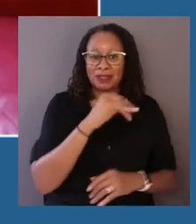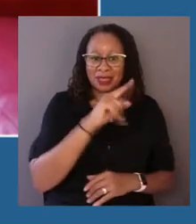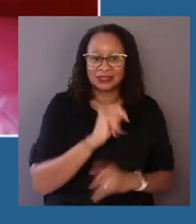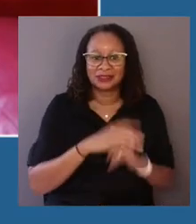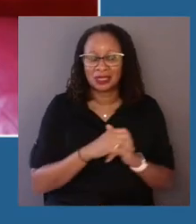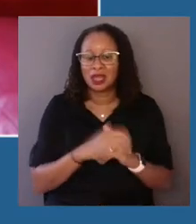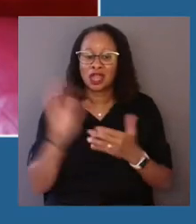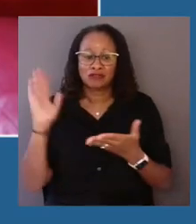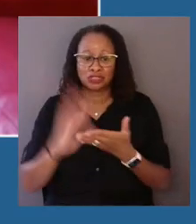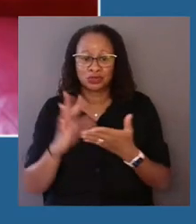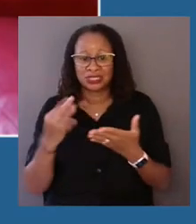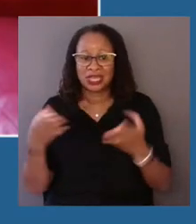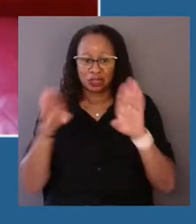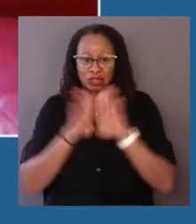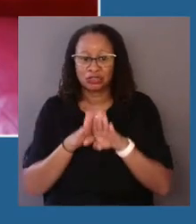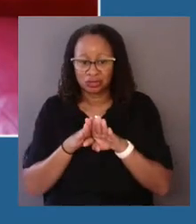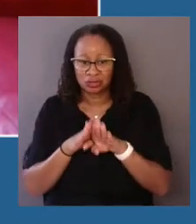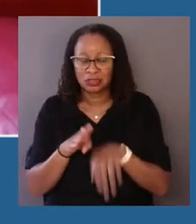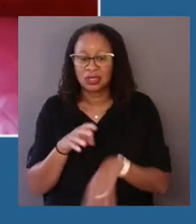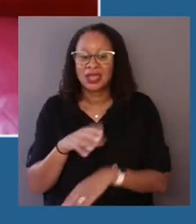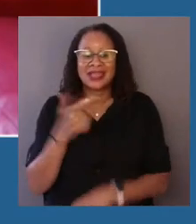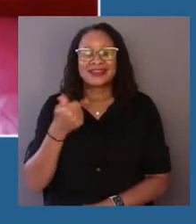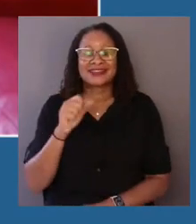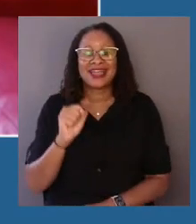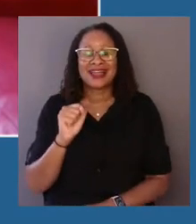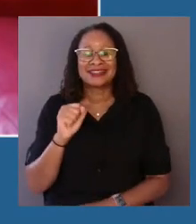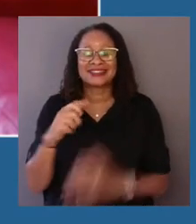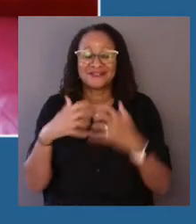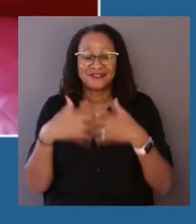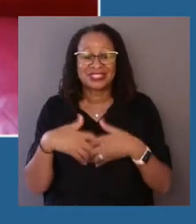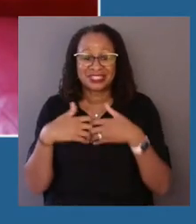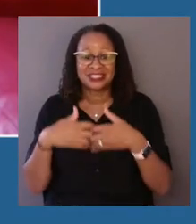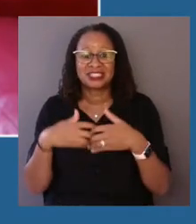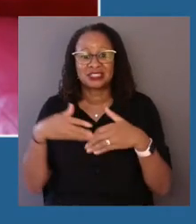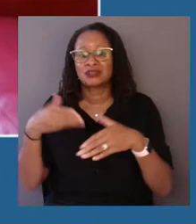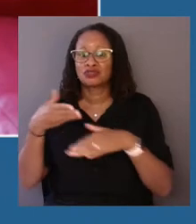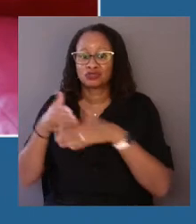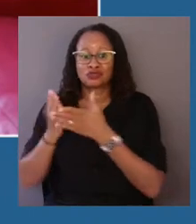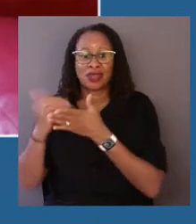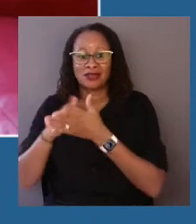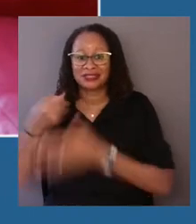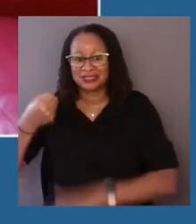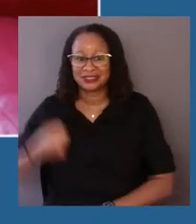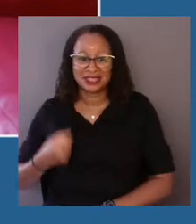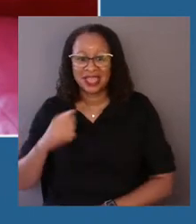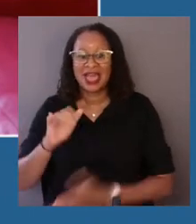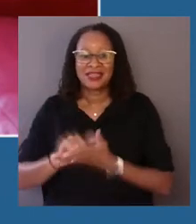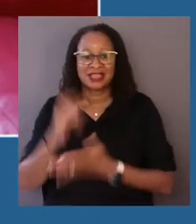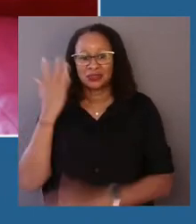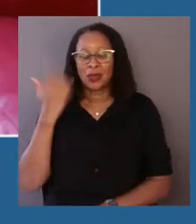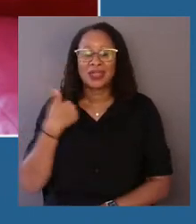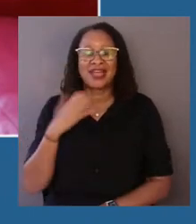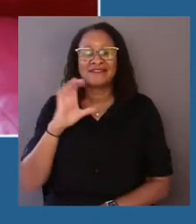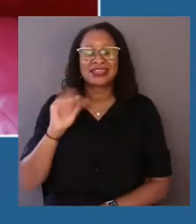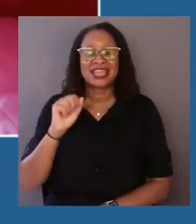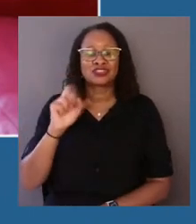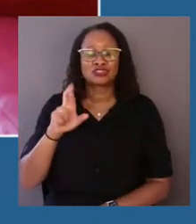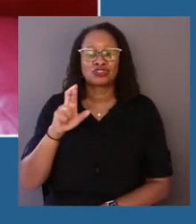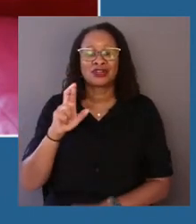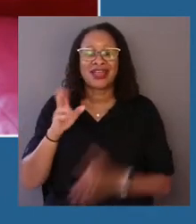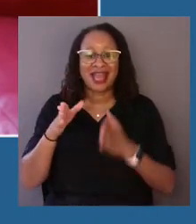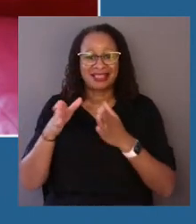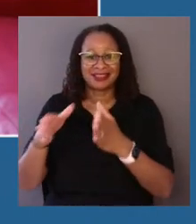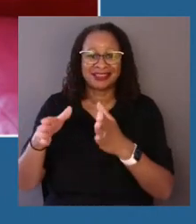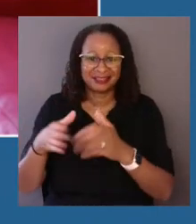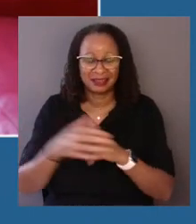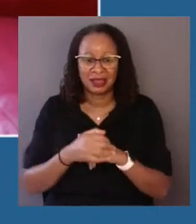closing gas facilities all over the South. That's why we have a Cancer Alley. So the more we can